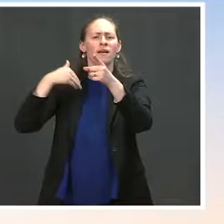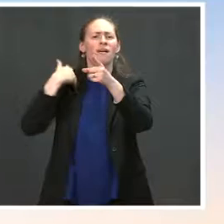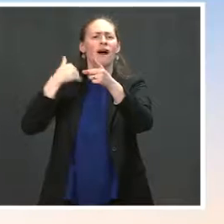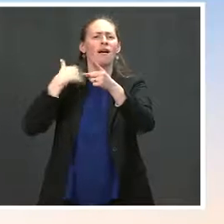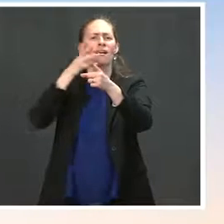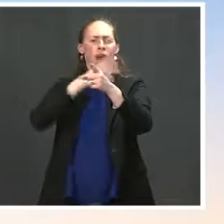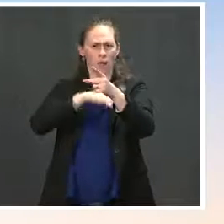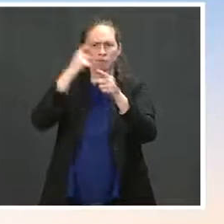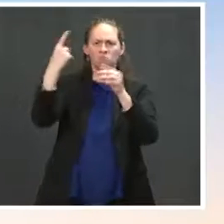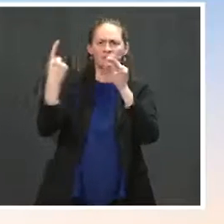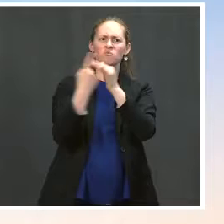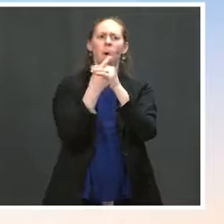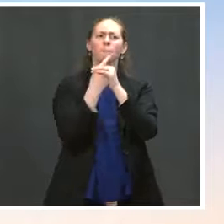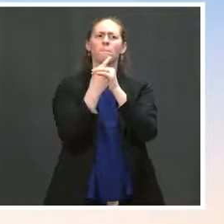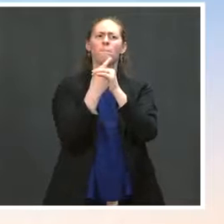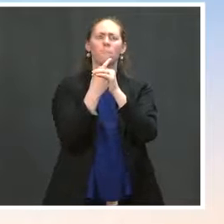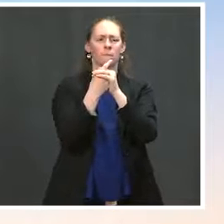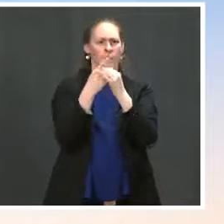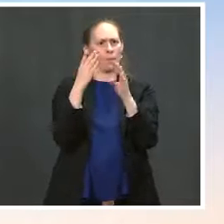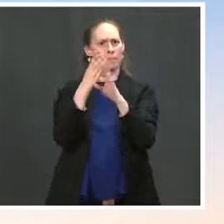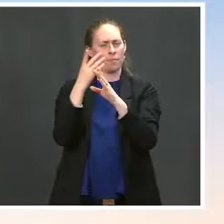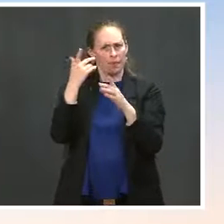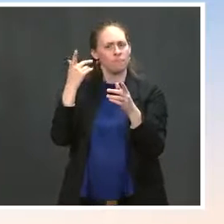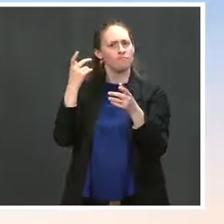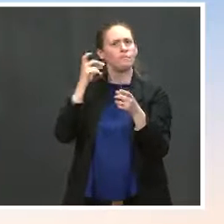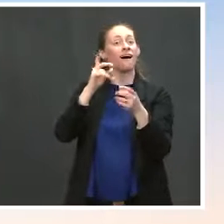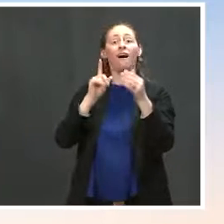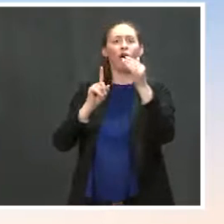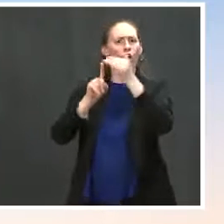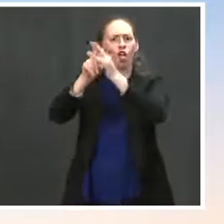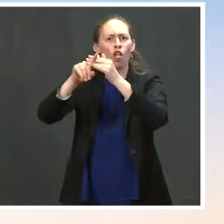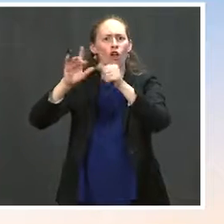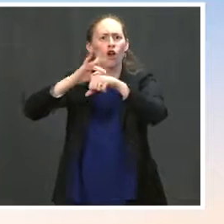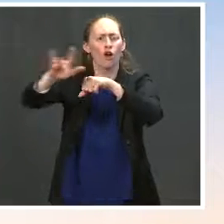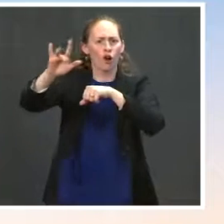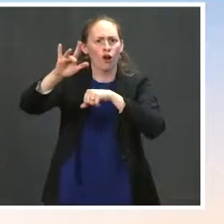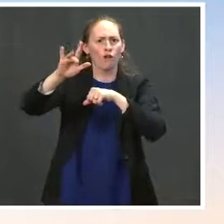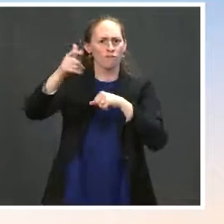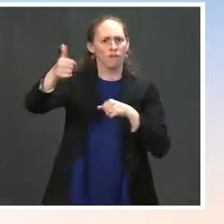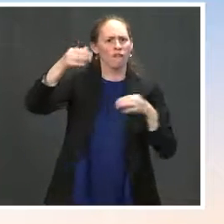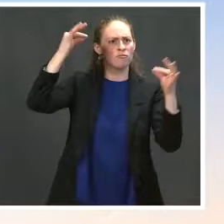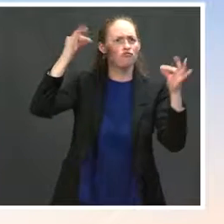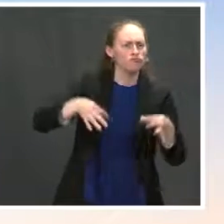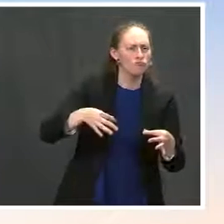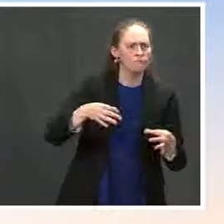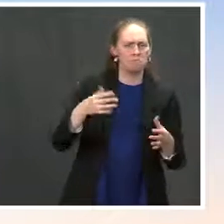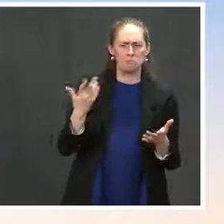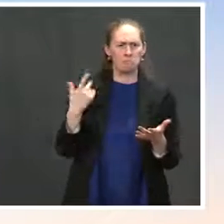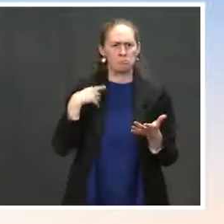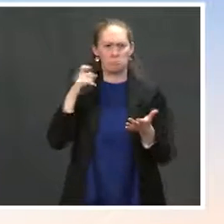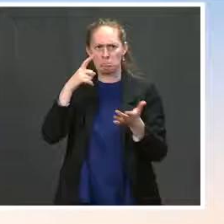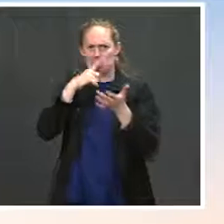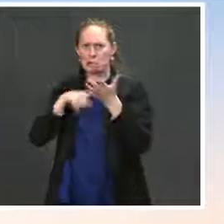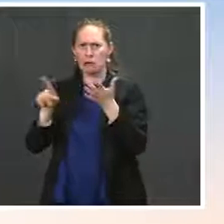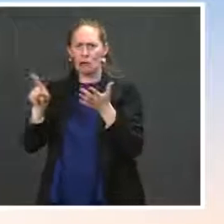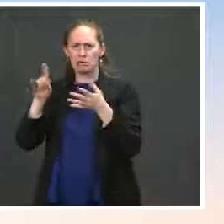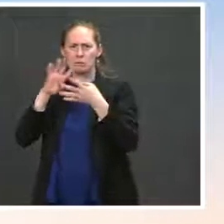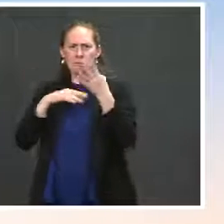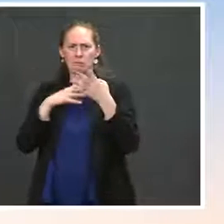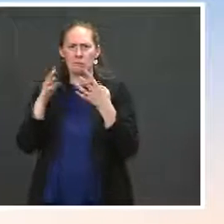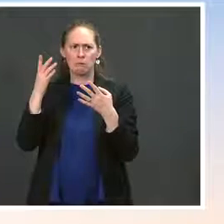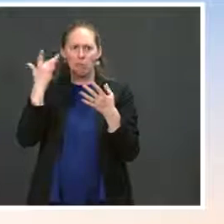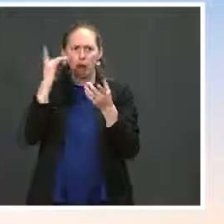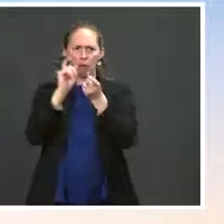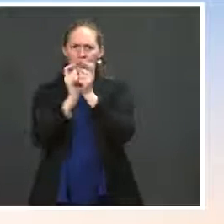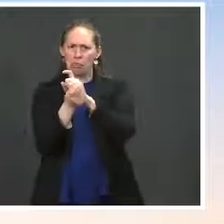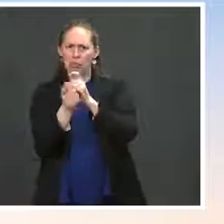she was supposed to, why she was moved up on the agenda today? I'd have to check on her schedule. I don't know why sometimes things move in the